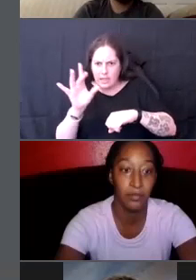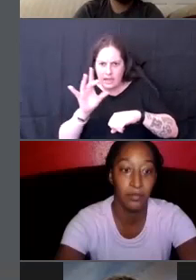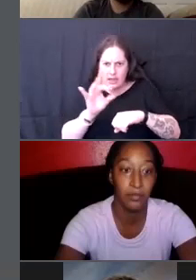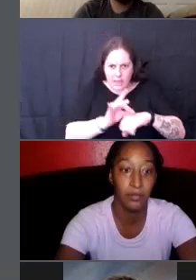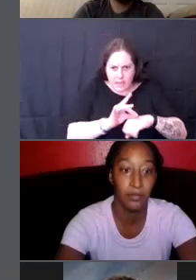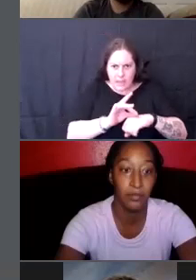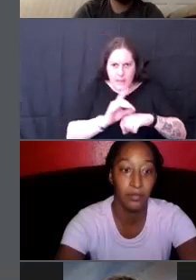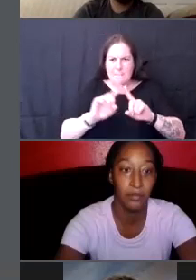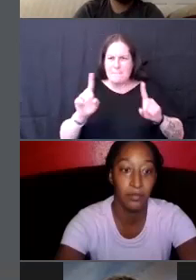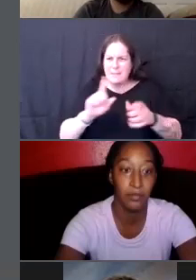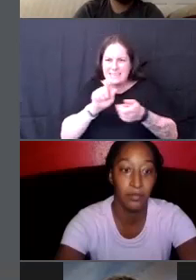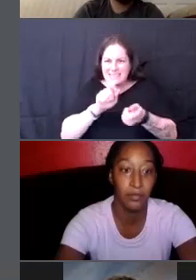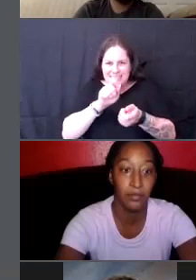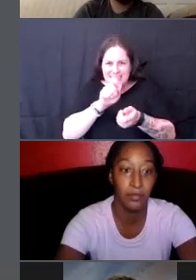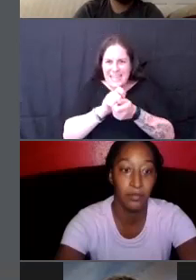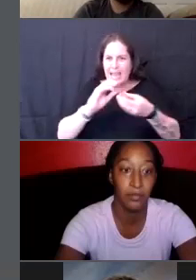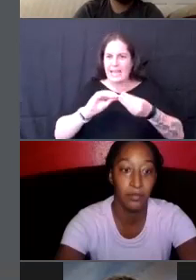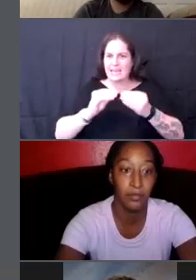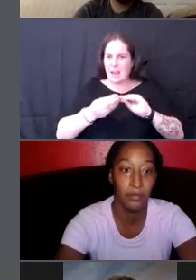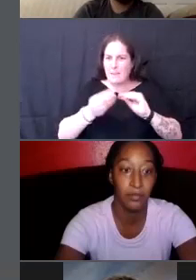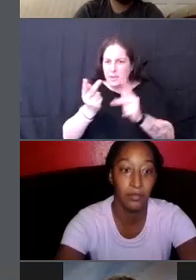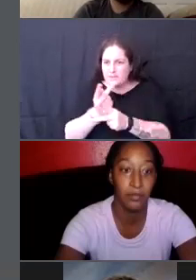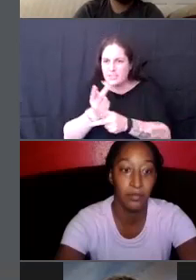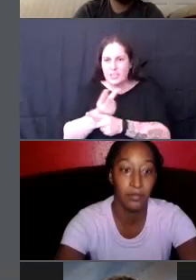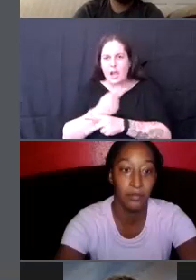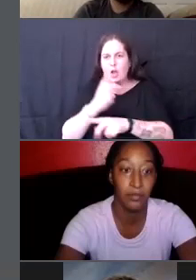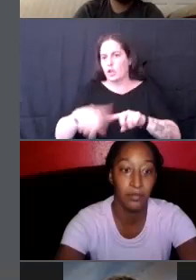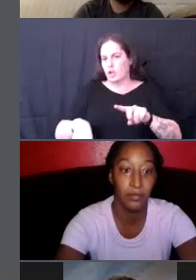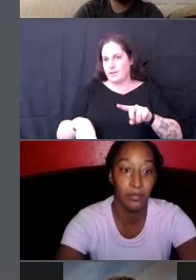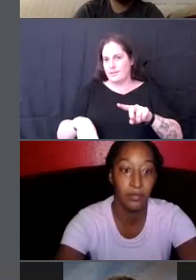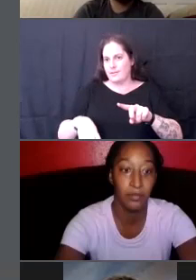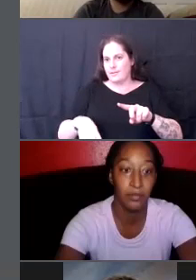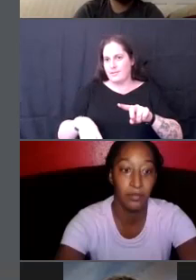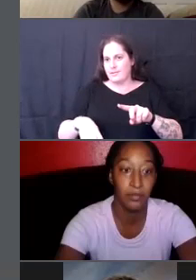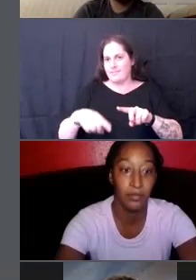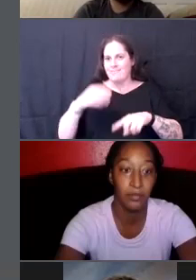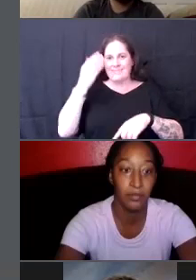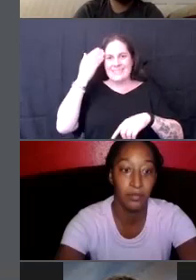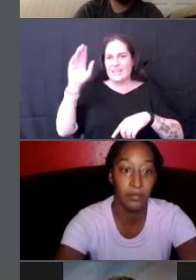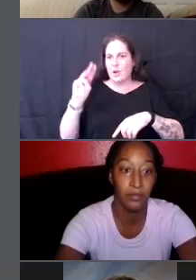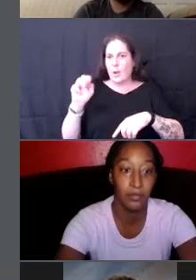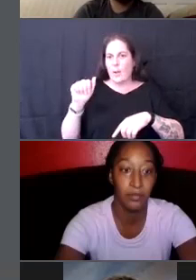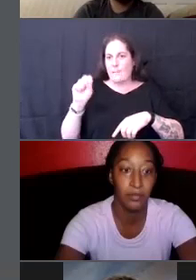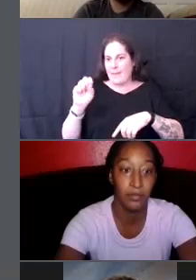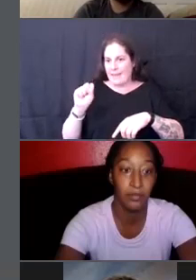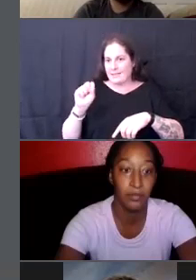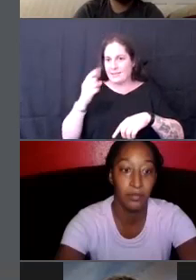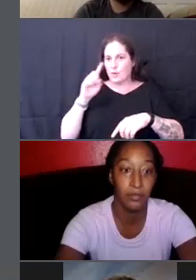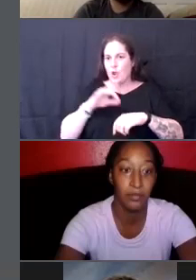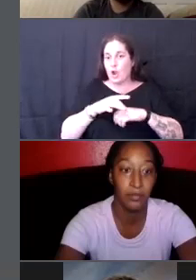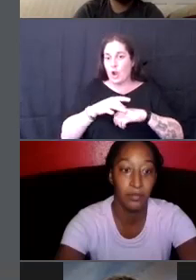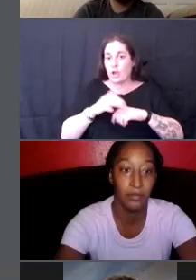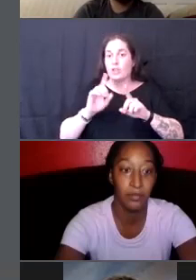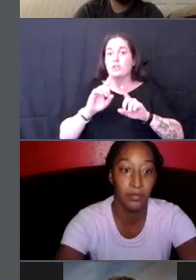that equation because he needed to know the mass of the earth. Well, 100 years after